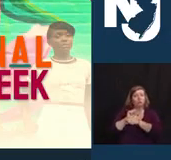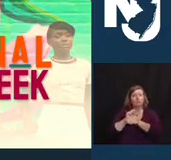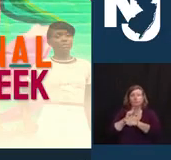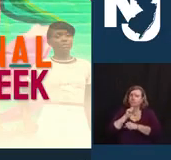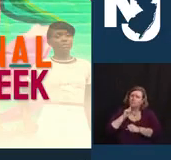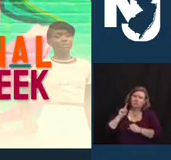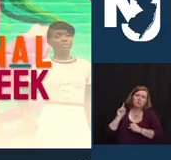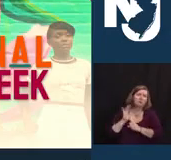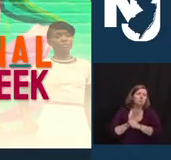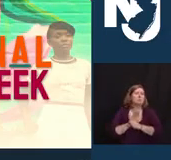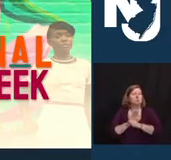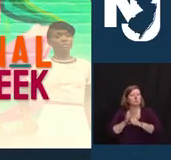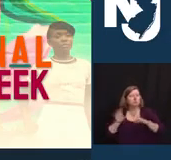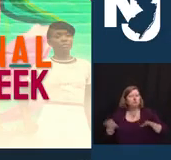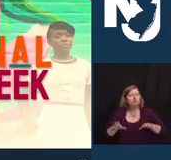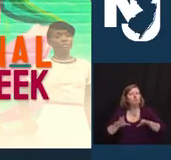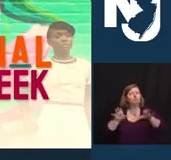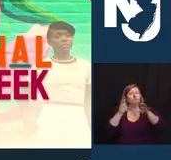of each of you.